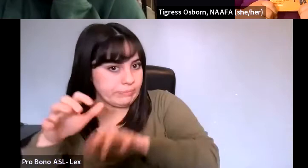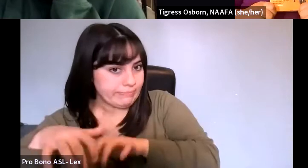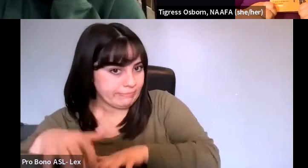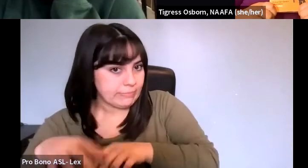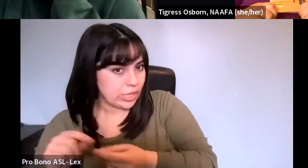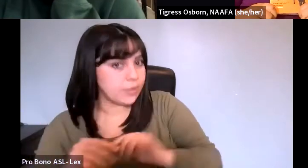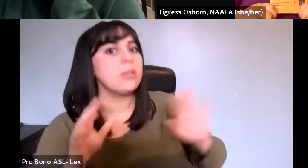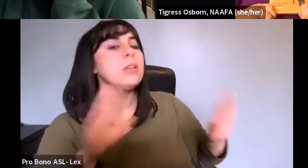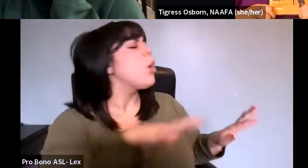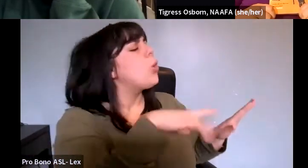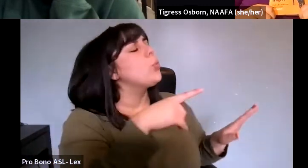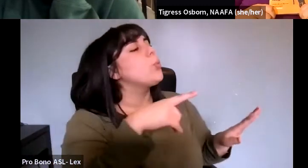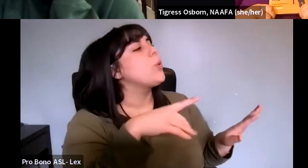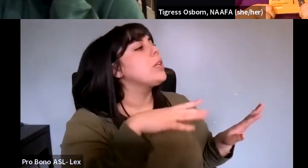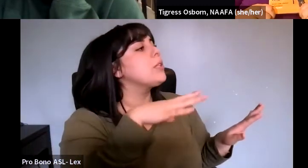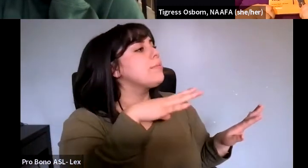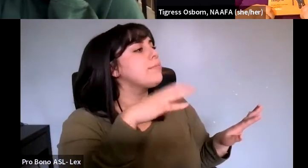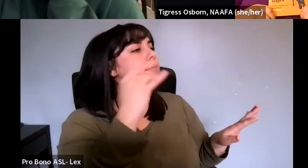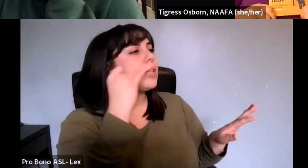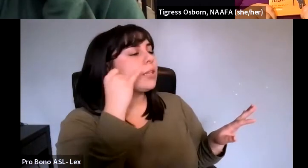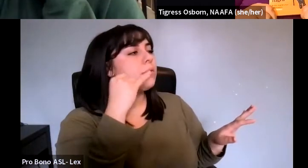were like reinforcing some jolly stereotype?